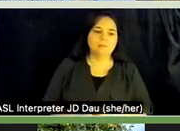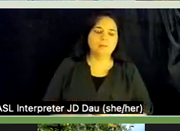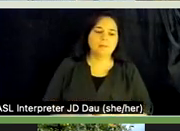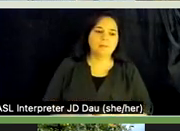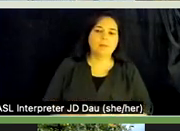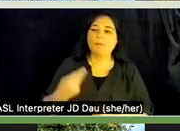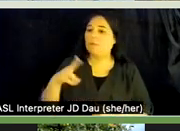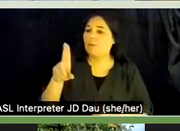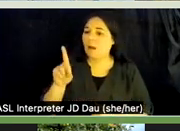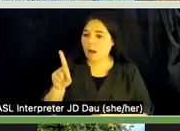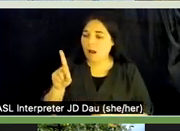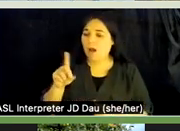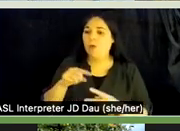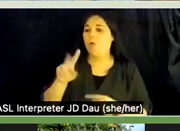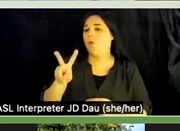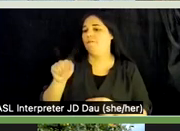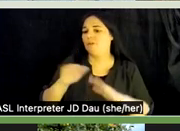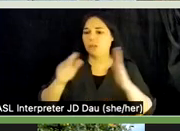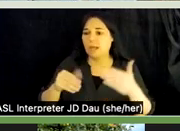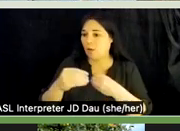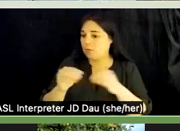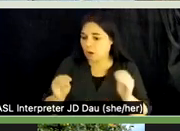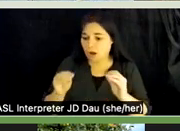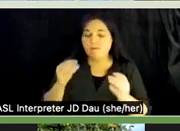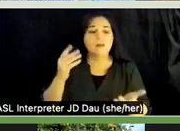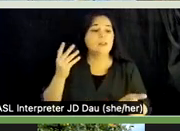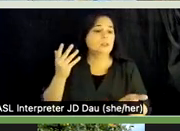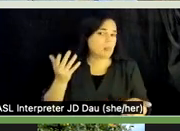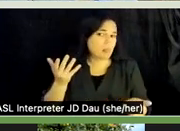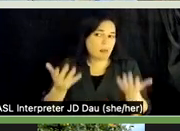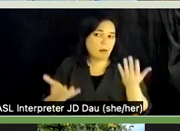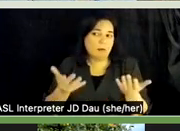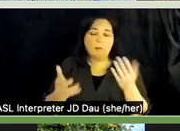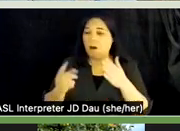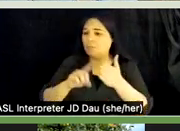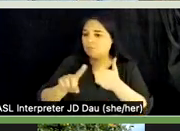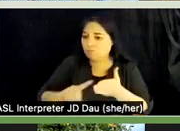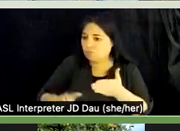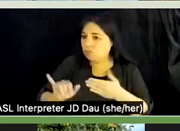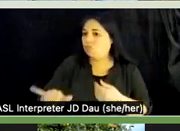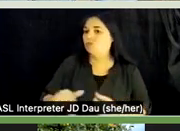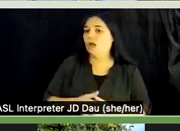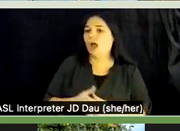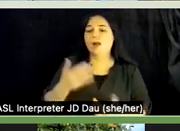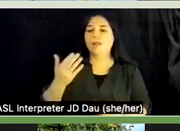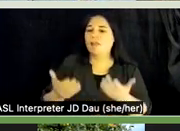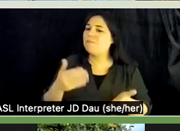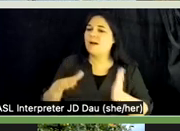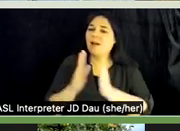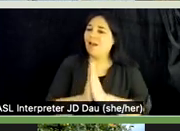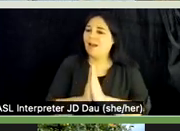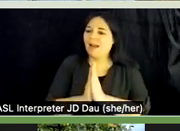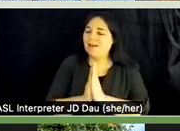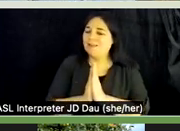HUD or the Virginia Fair Housing Office will, look into the matter. They'll probably ask